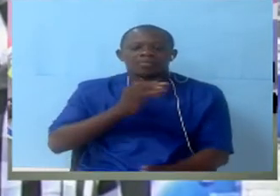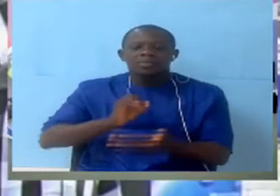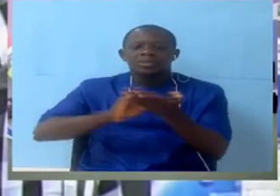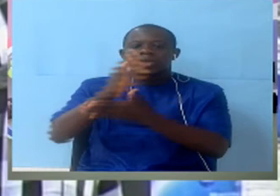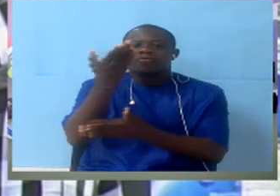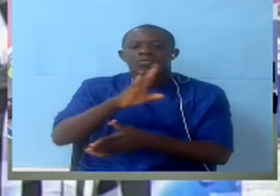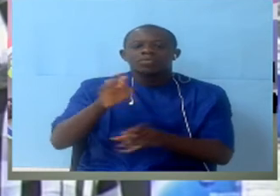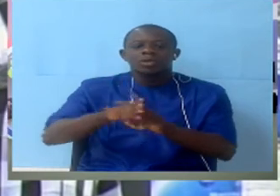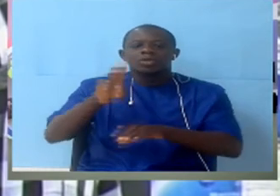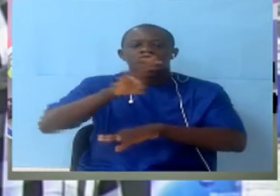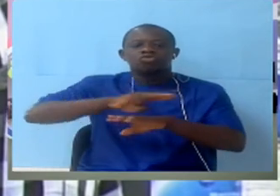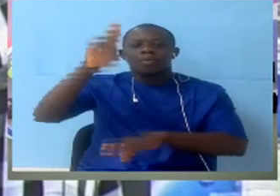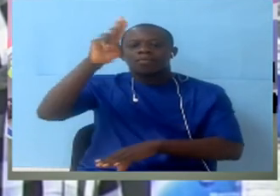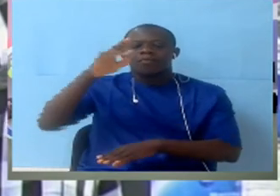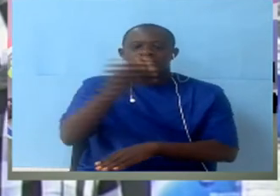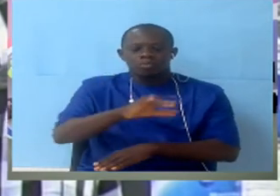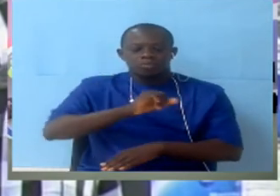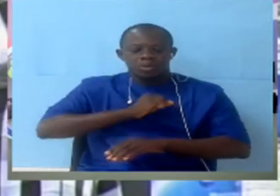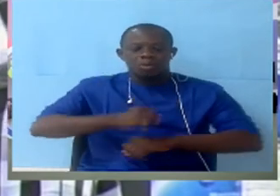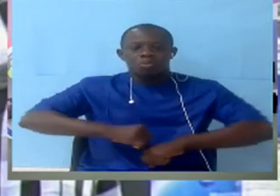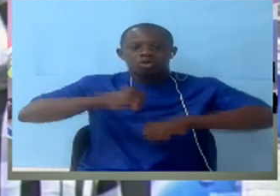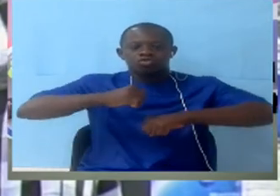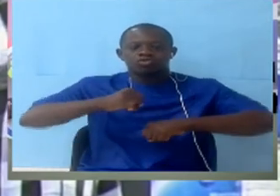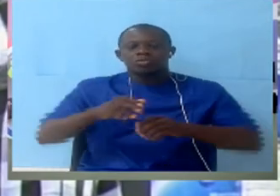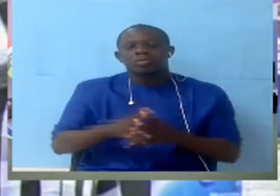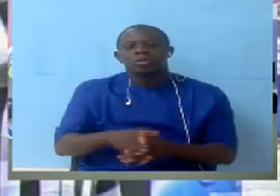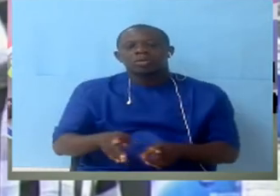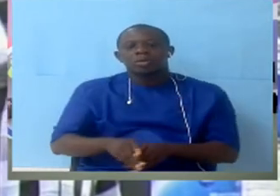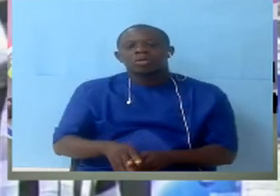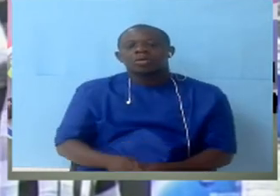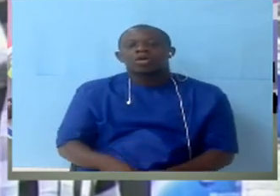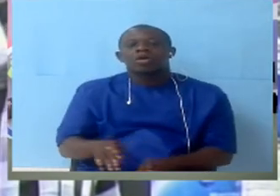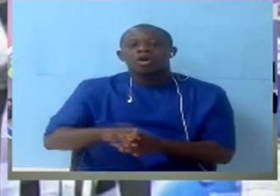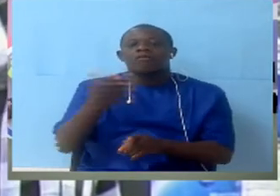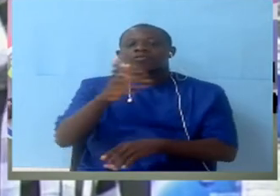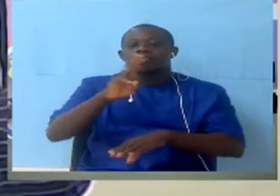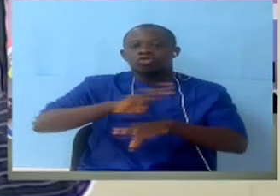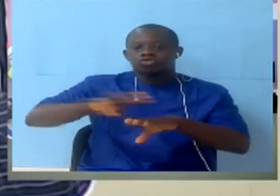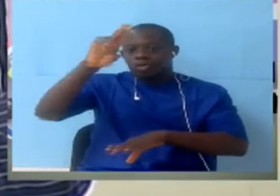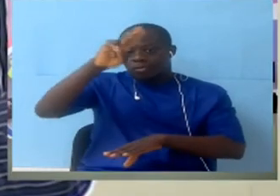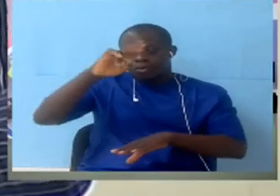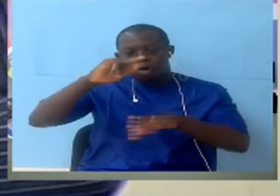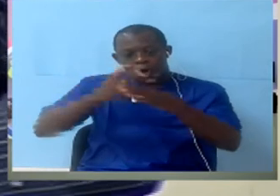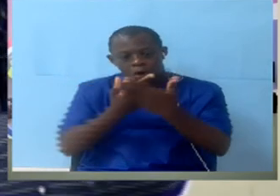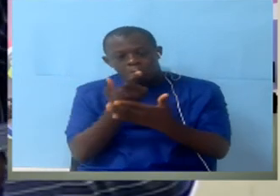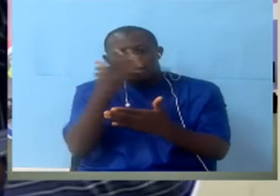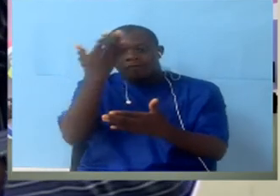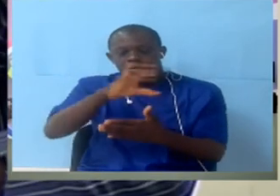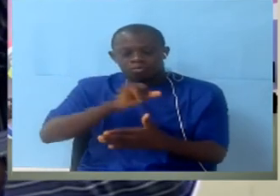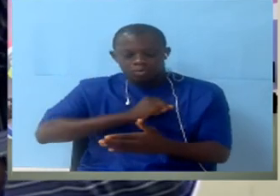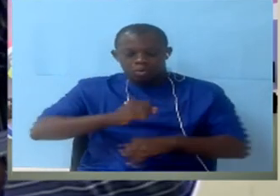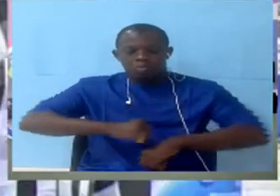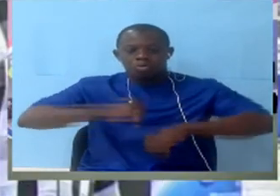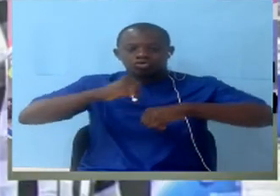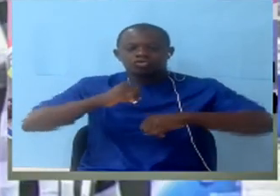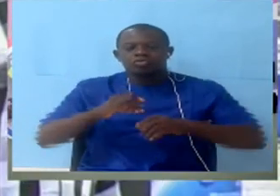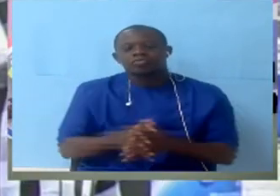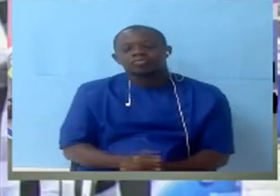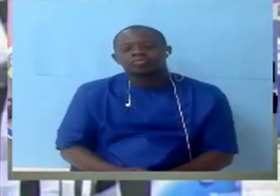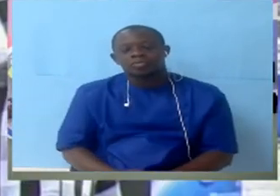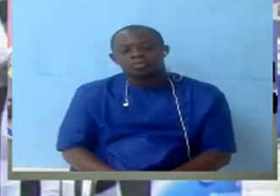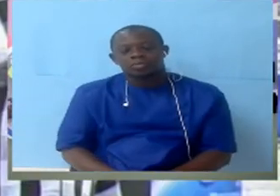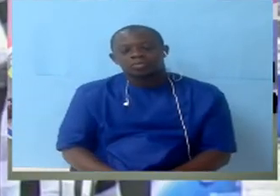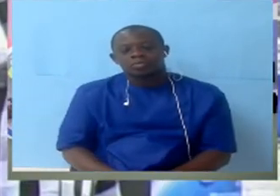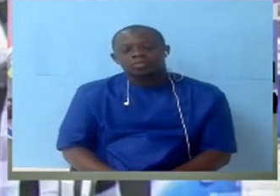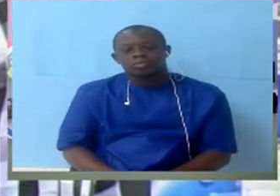from the top. From his boss. From his boss. Al boss Juba Maolo. From the top or from his boss? From his boss.